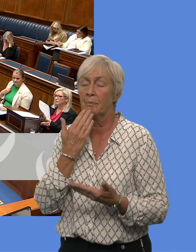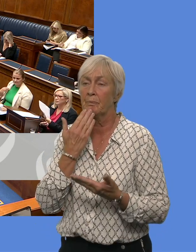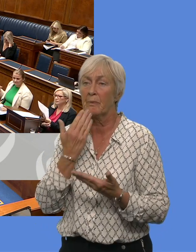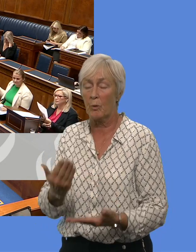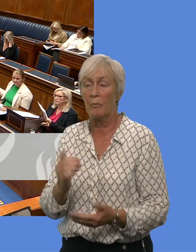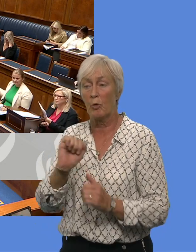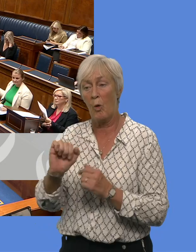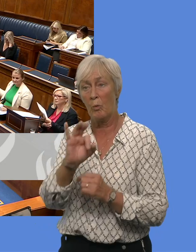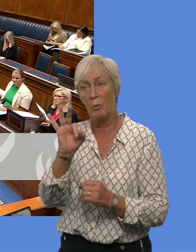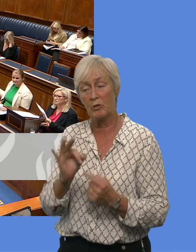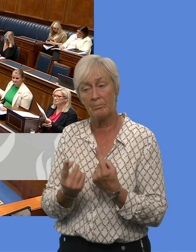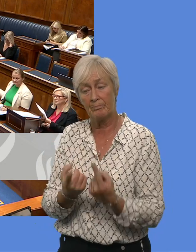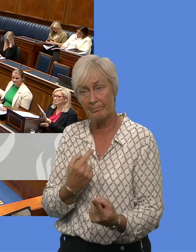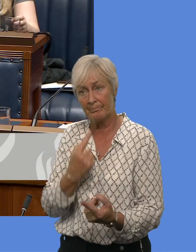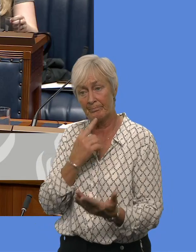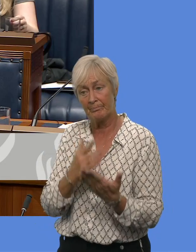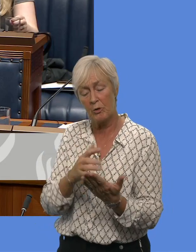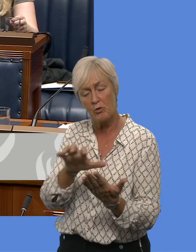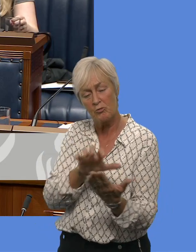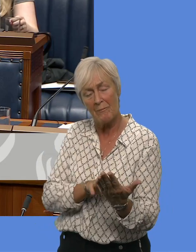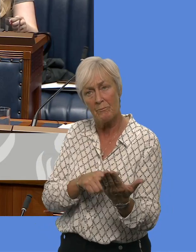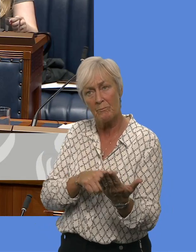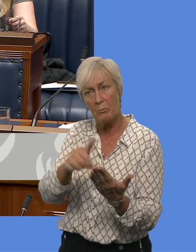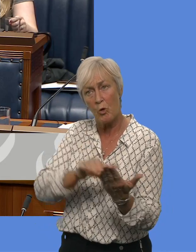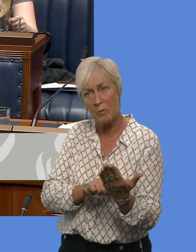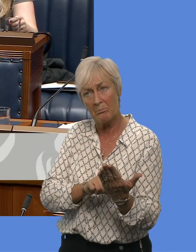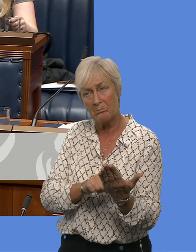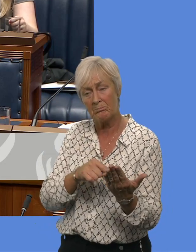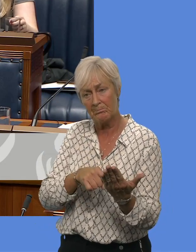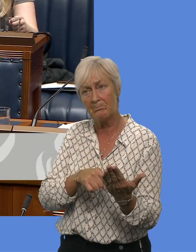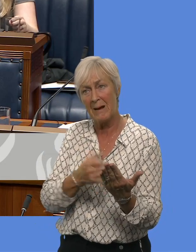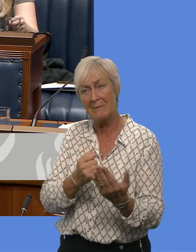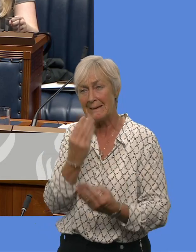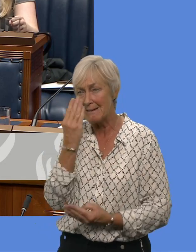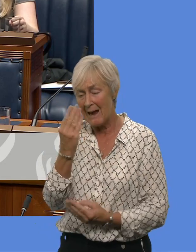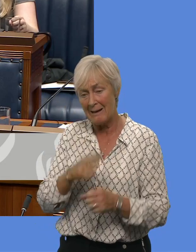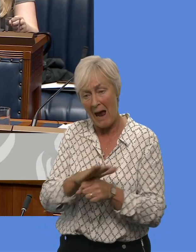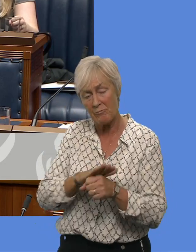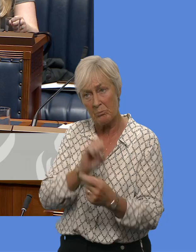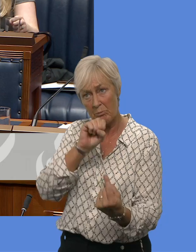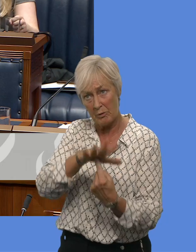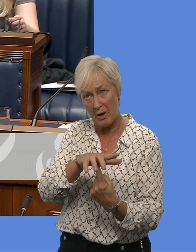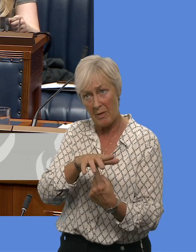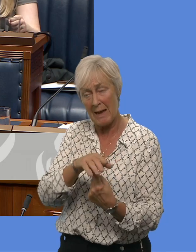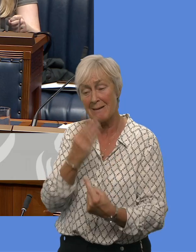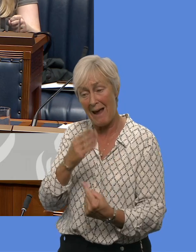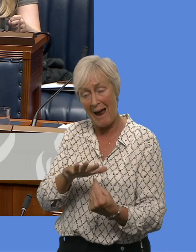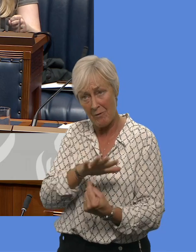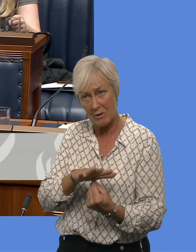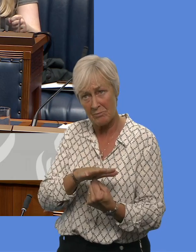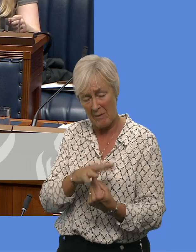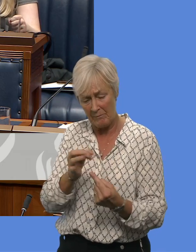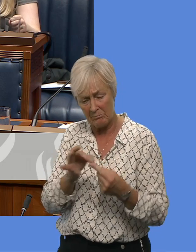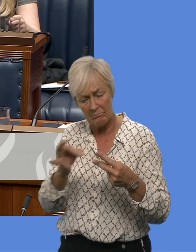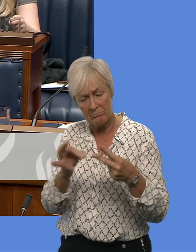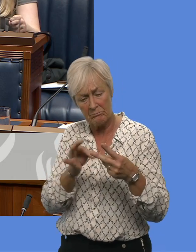member for his question. The draft programme for government contains 9 areas of priority. Those areas outline a number of